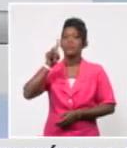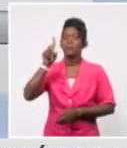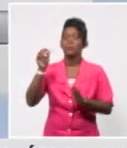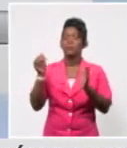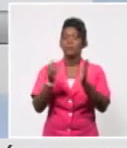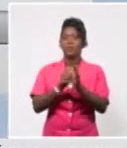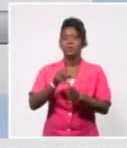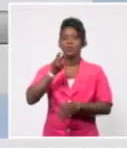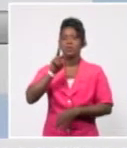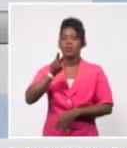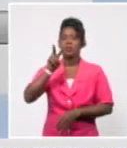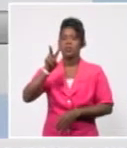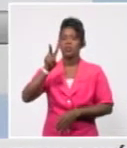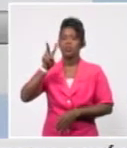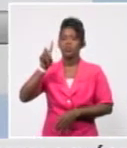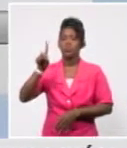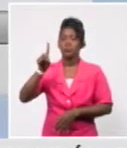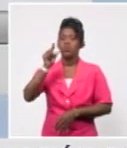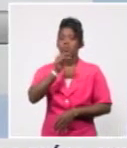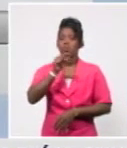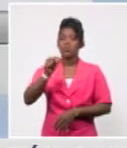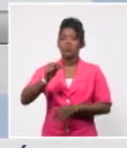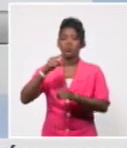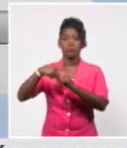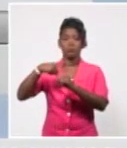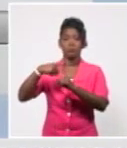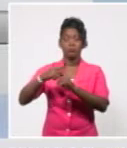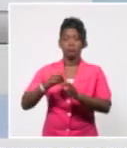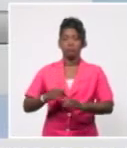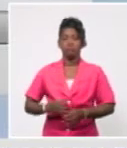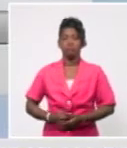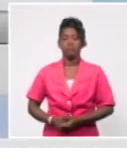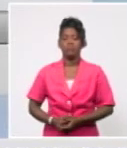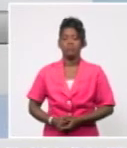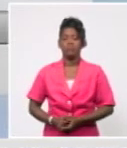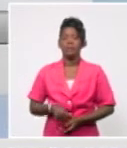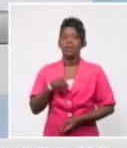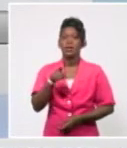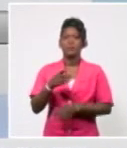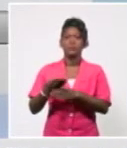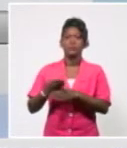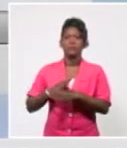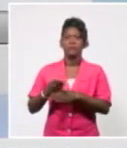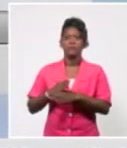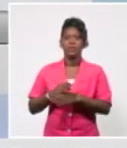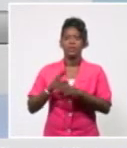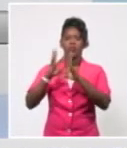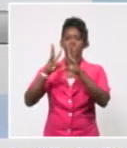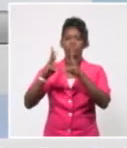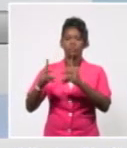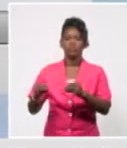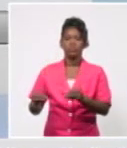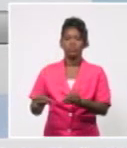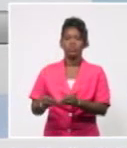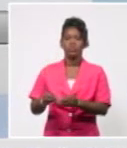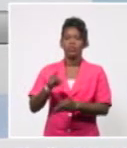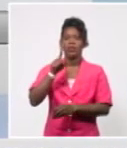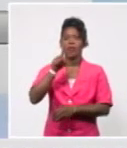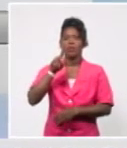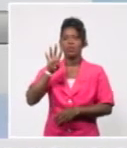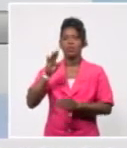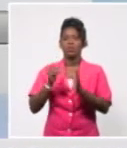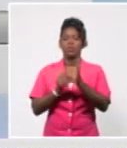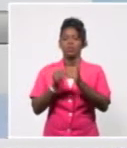51.75% of all cases worldwide and continues to be the epicenter of the pandemic,